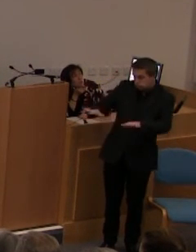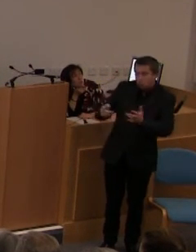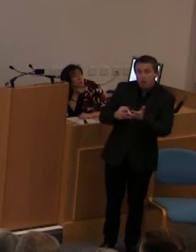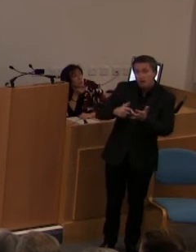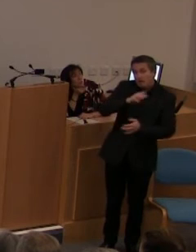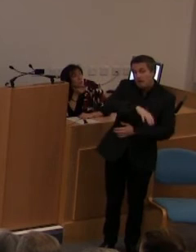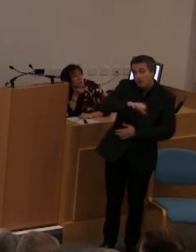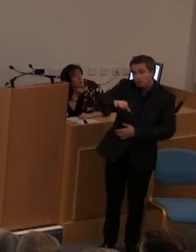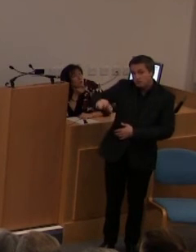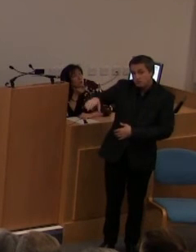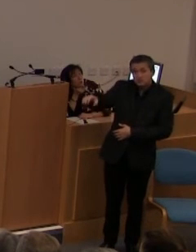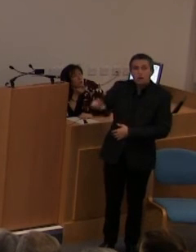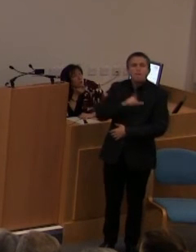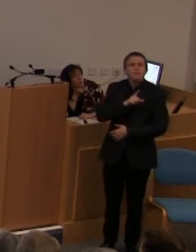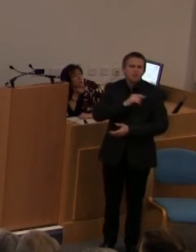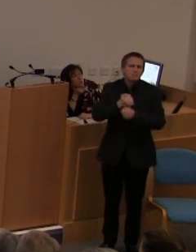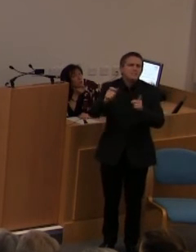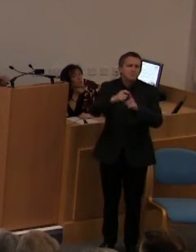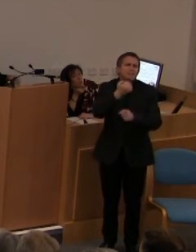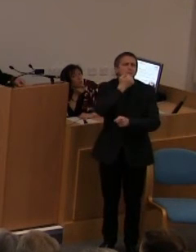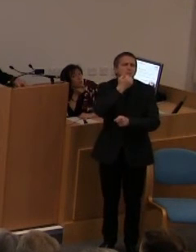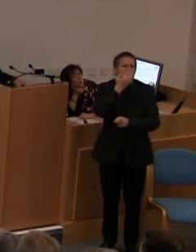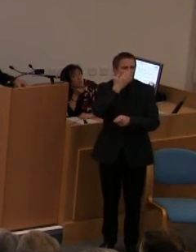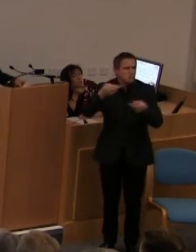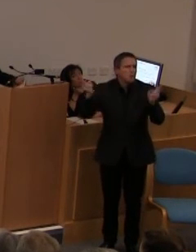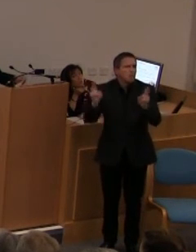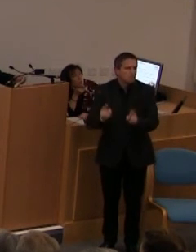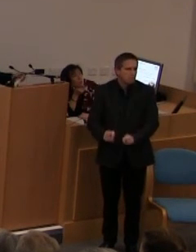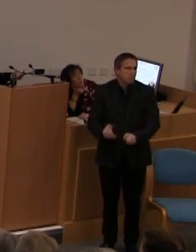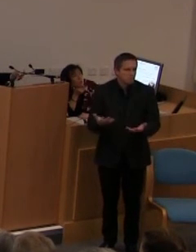we experience more staff shortages within GPs.